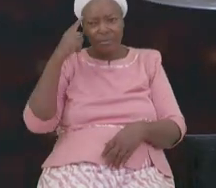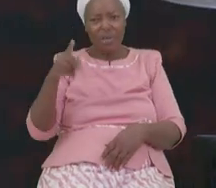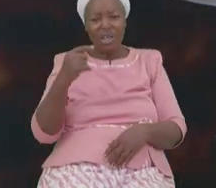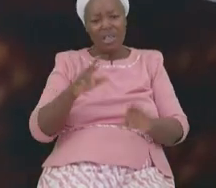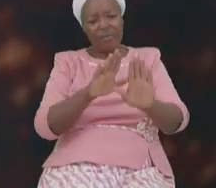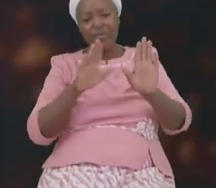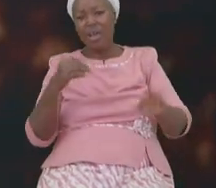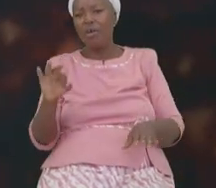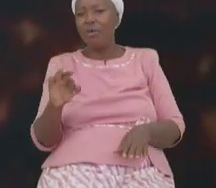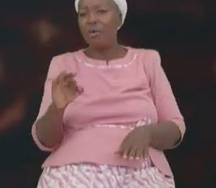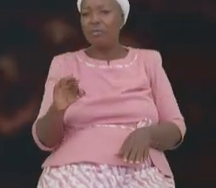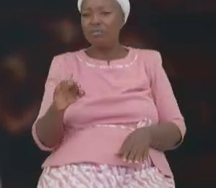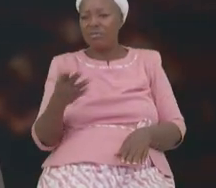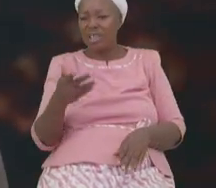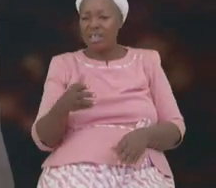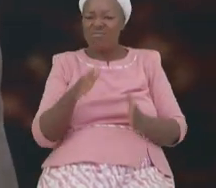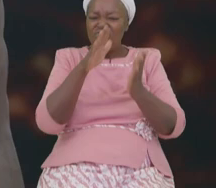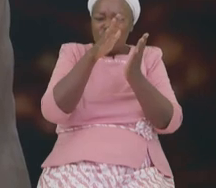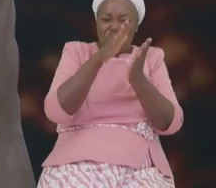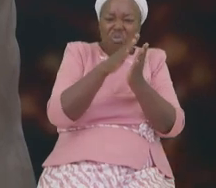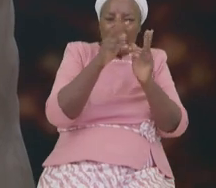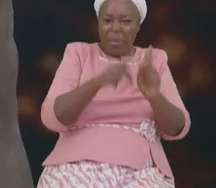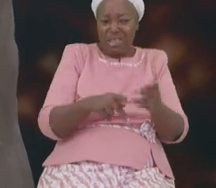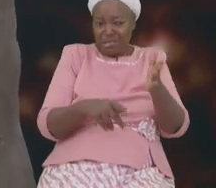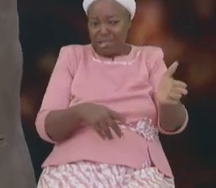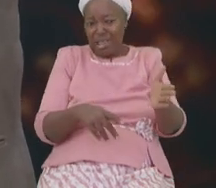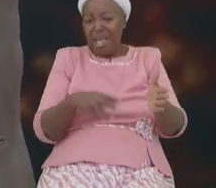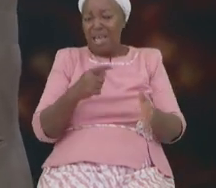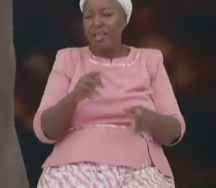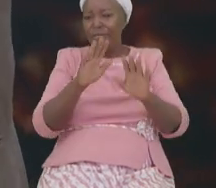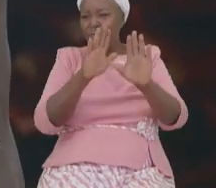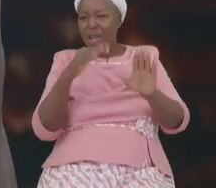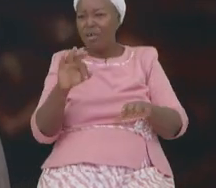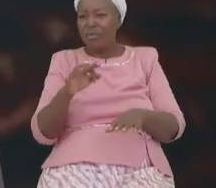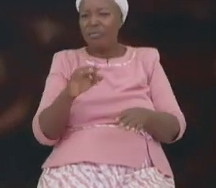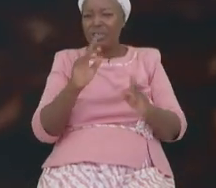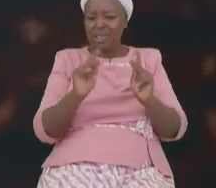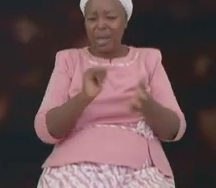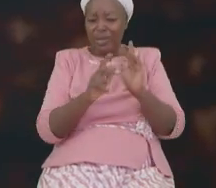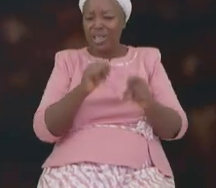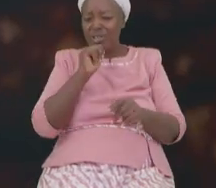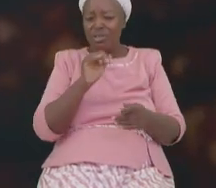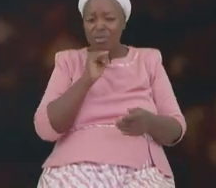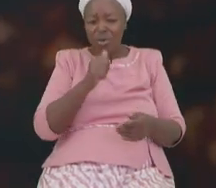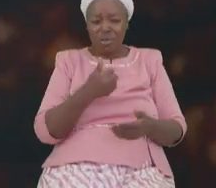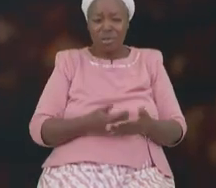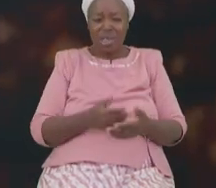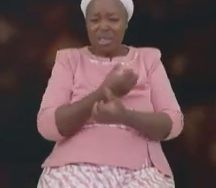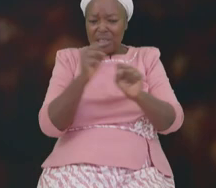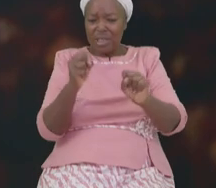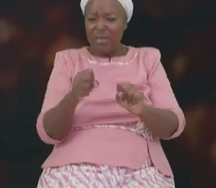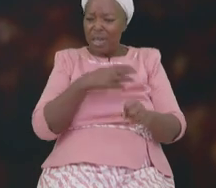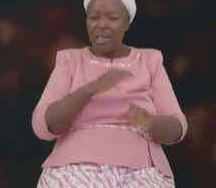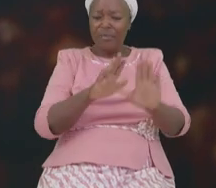fear of a little person there, the fear of an unsafe person there, the fear of a